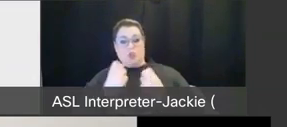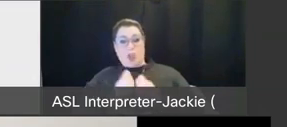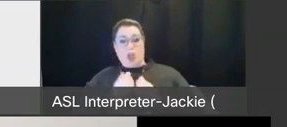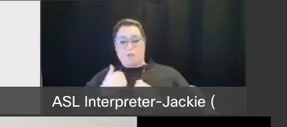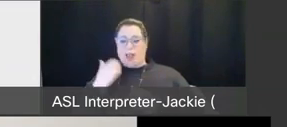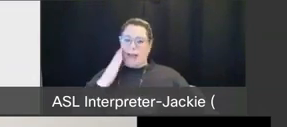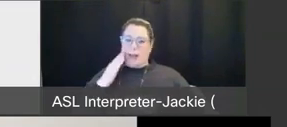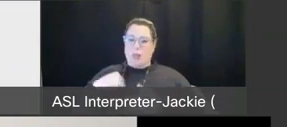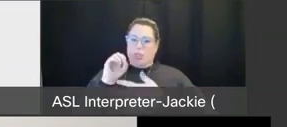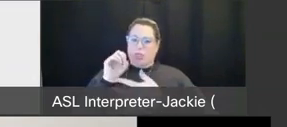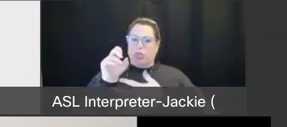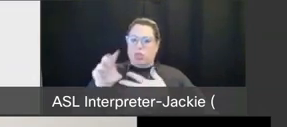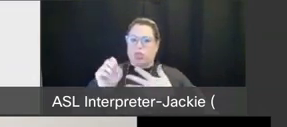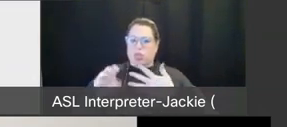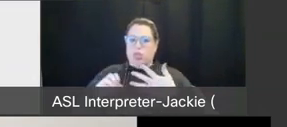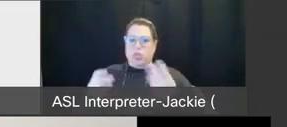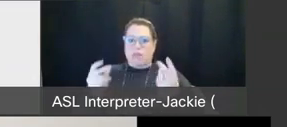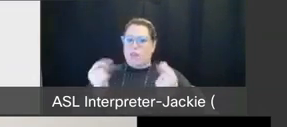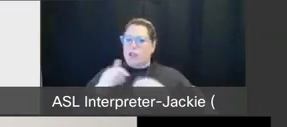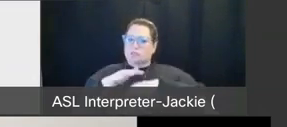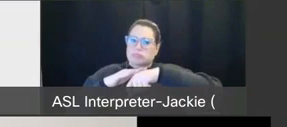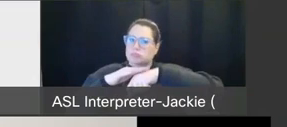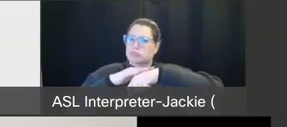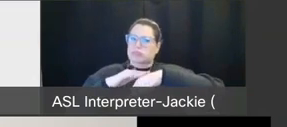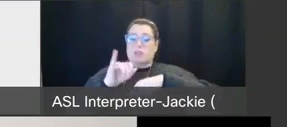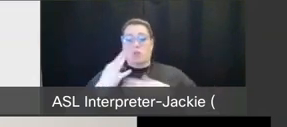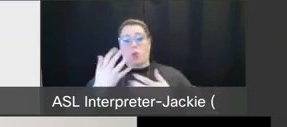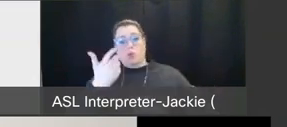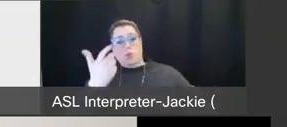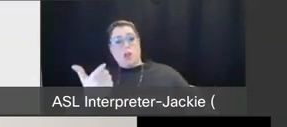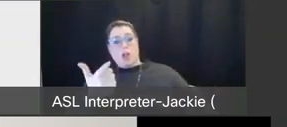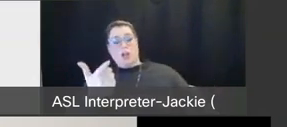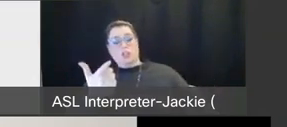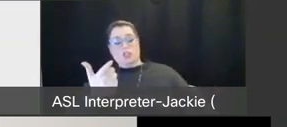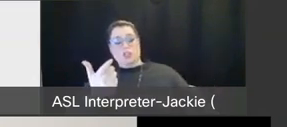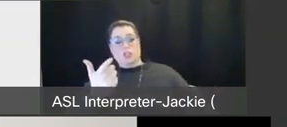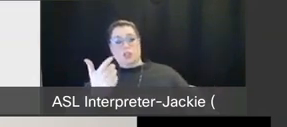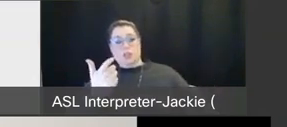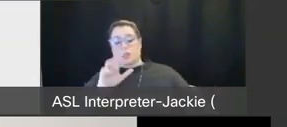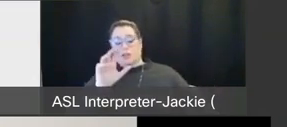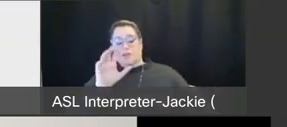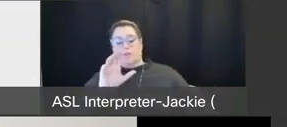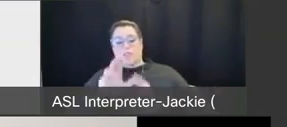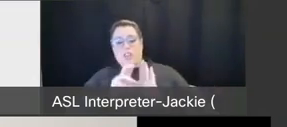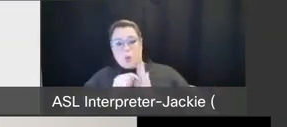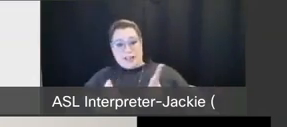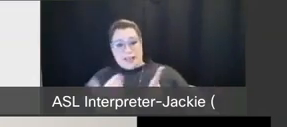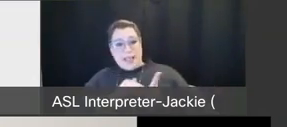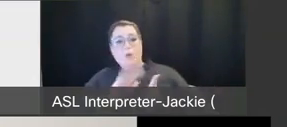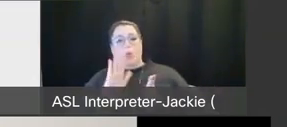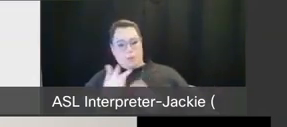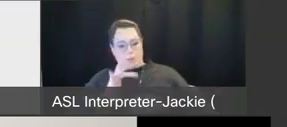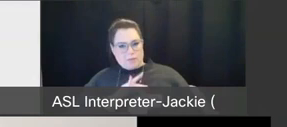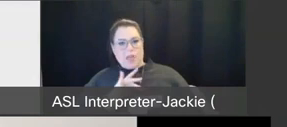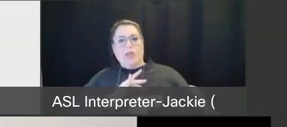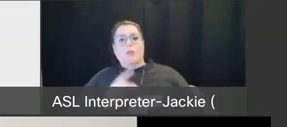very superficially, but if you want to be able to view it again, it will be available. And for folks who registered, I